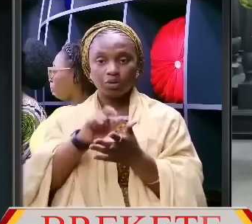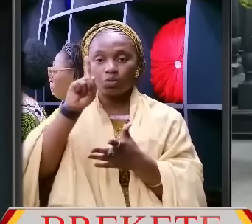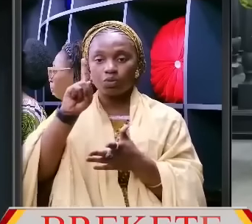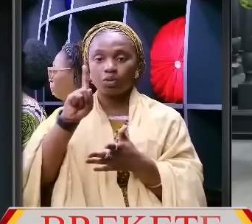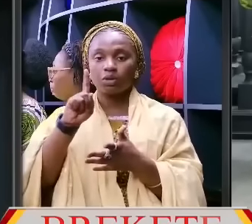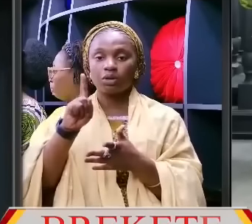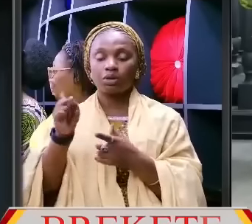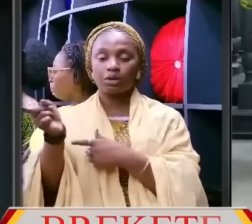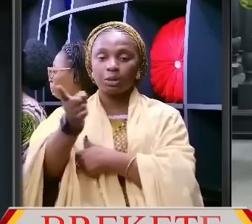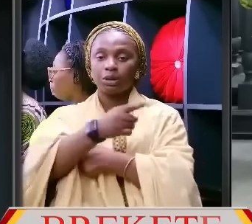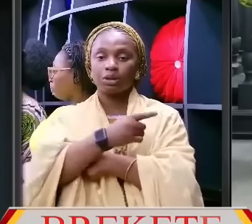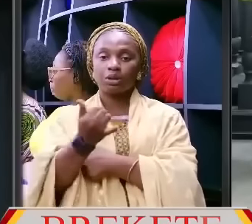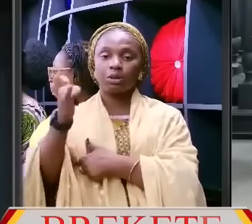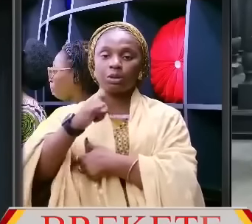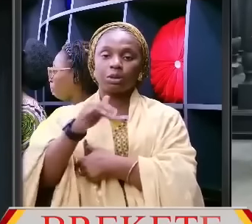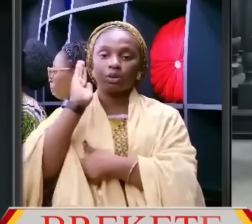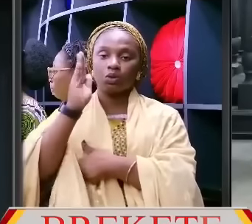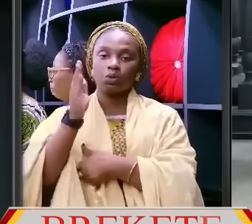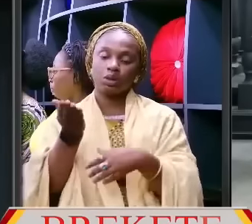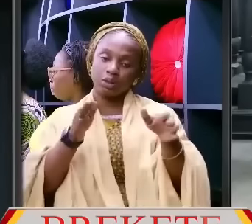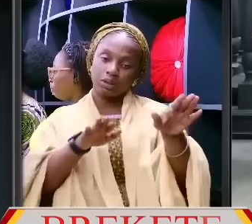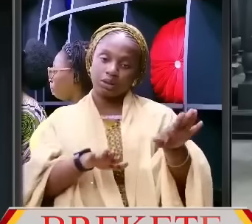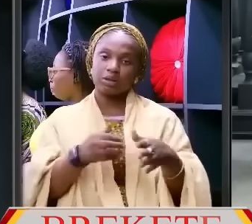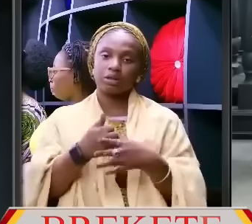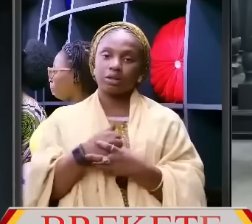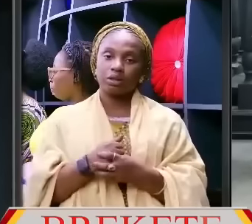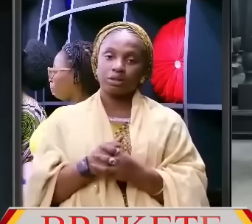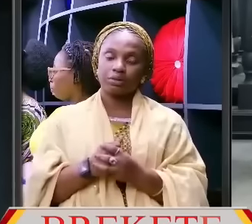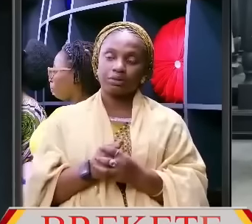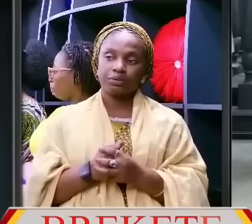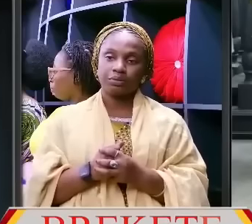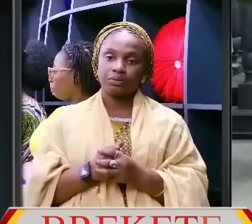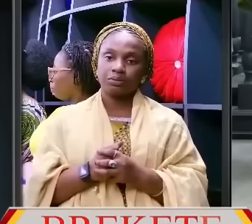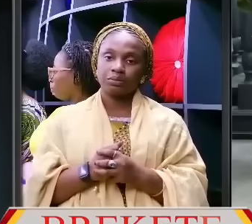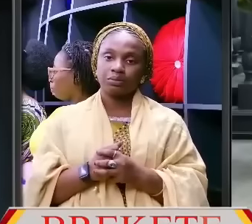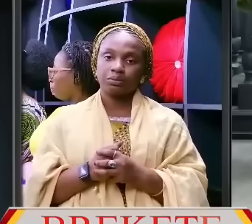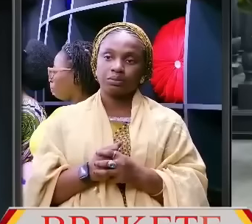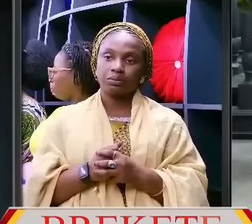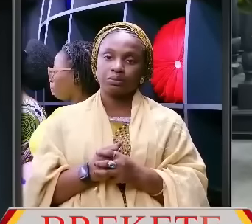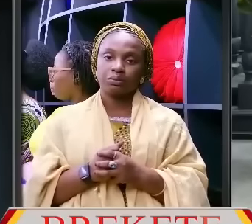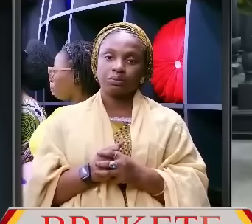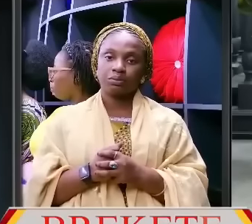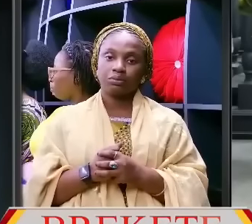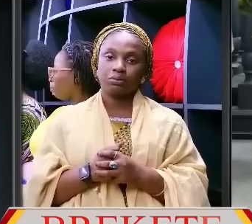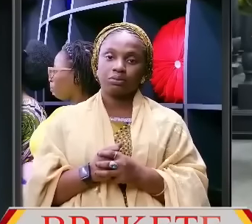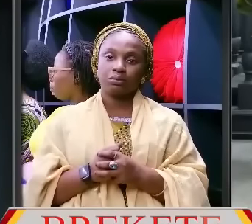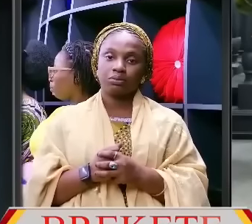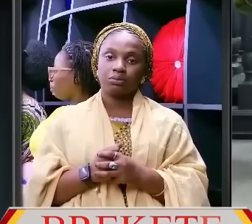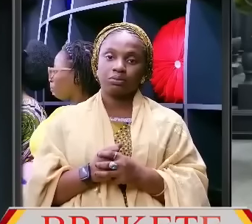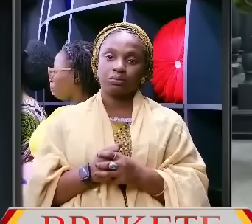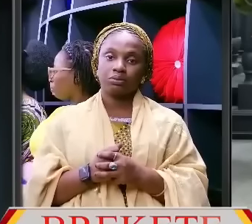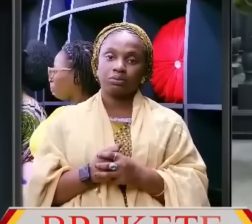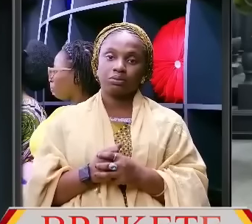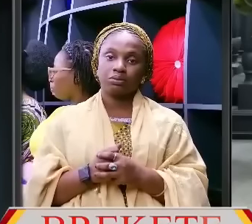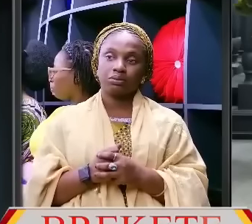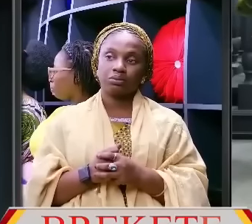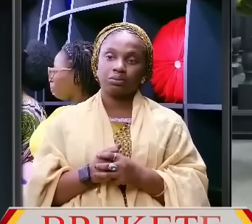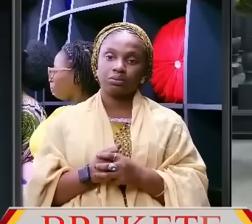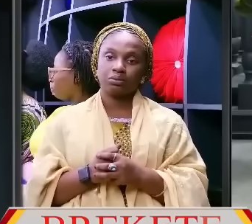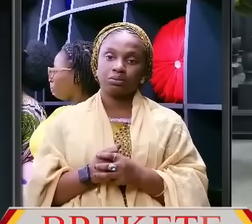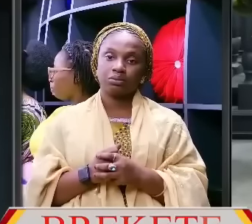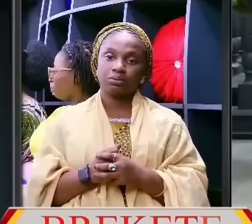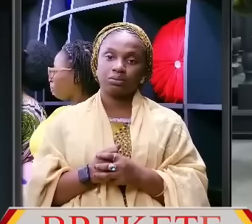He say, na grave where they won't put them in the fear. Say, na the grave where they won't put them, they